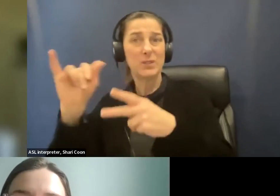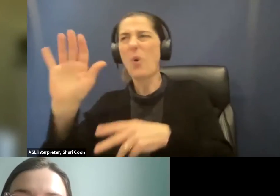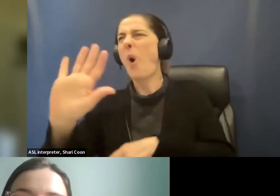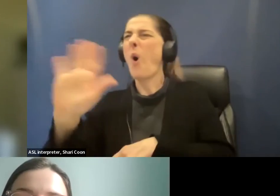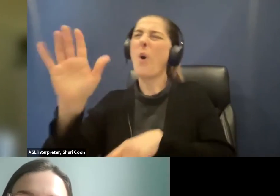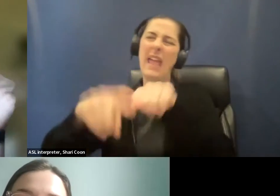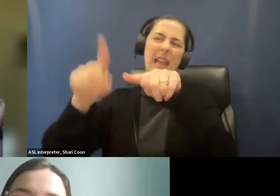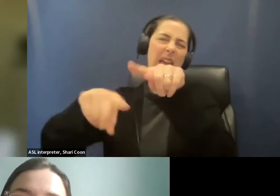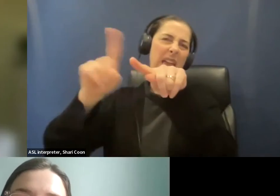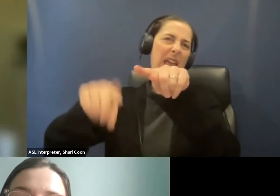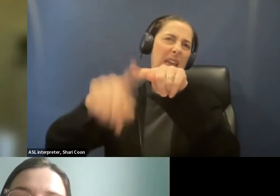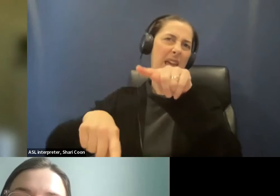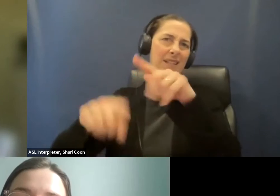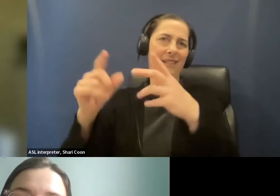resources,